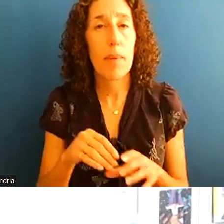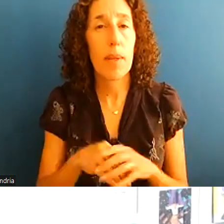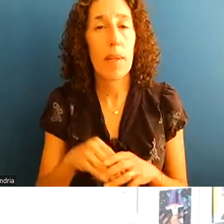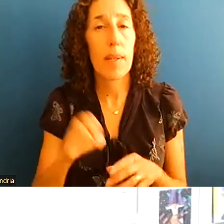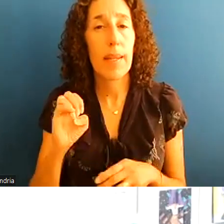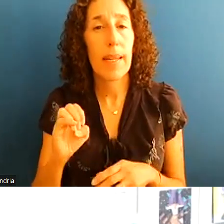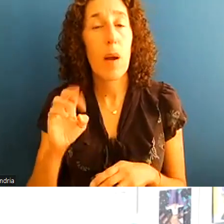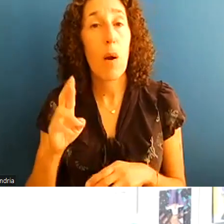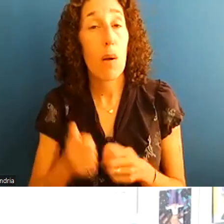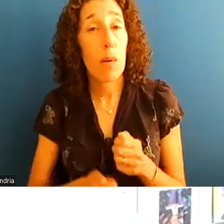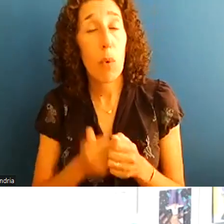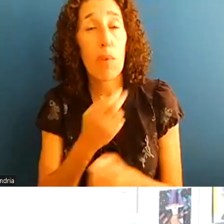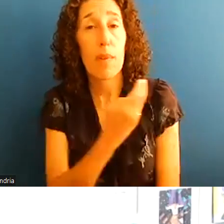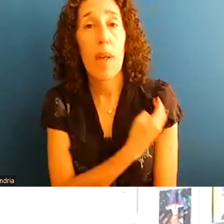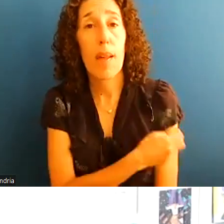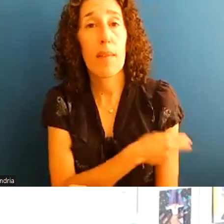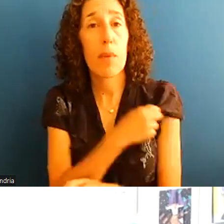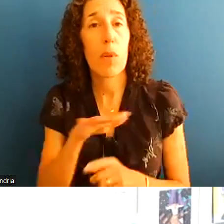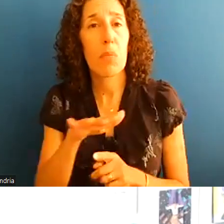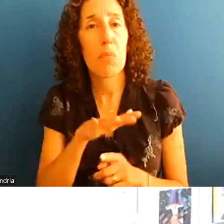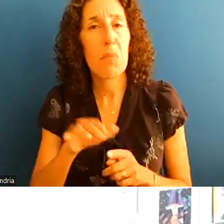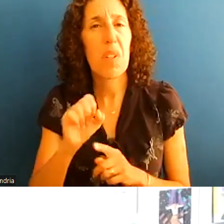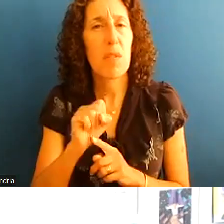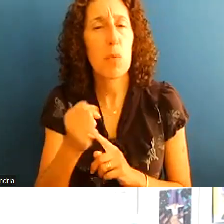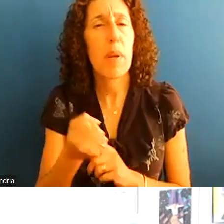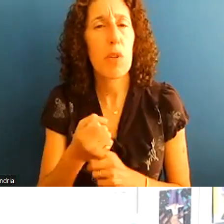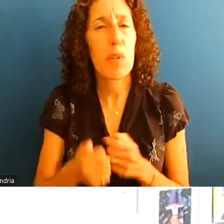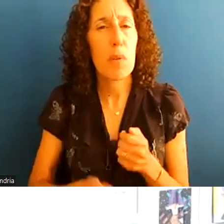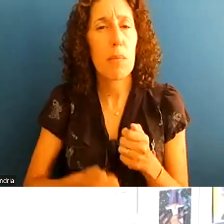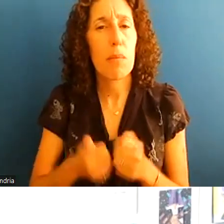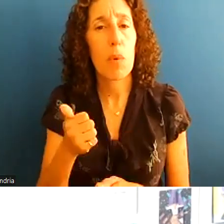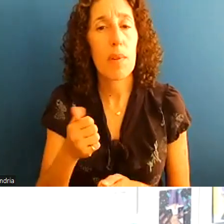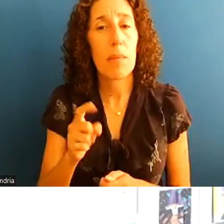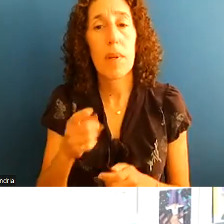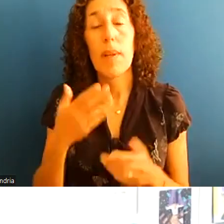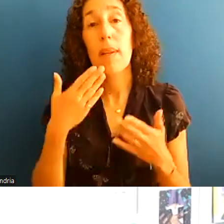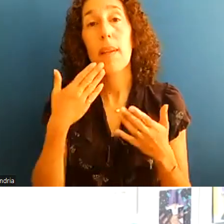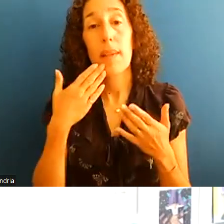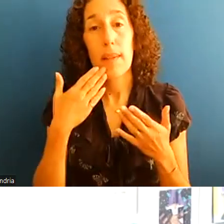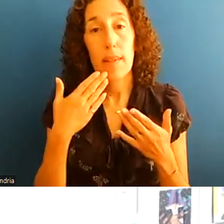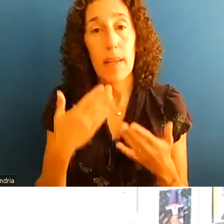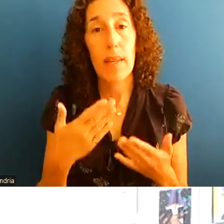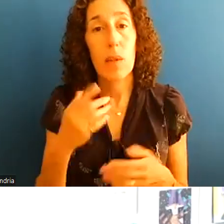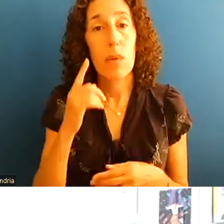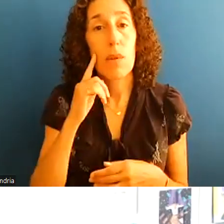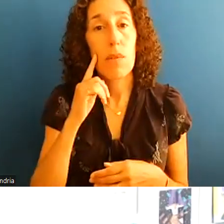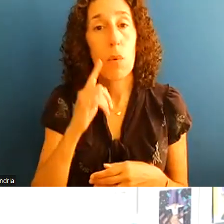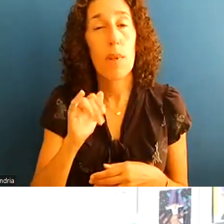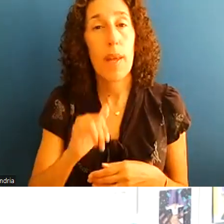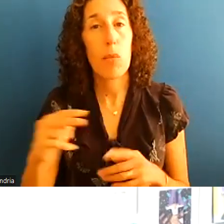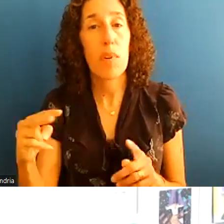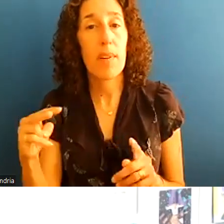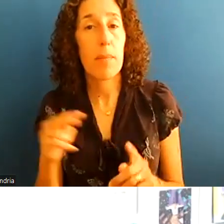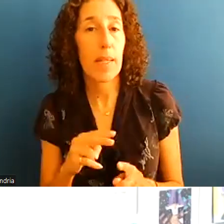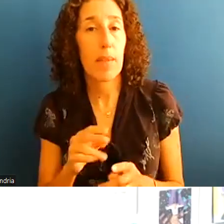setting that we're doing this. So for a safety perspective, I do like to make sure that the advocate feels safe.